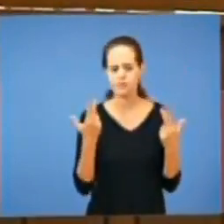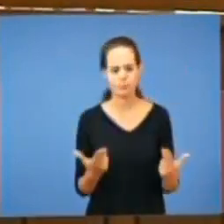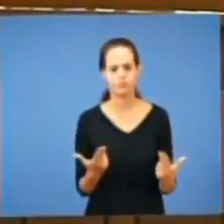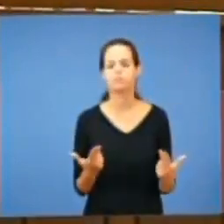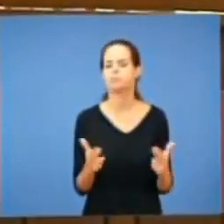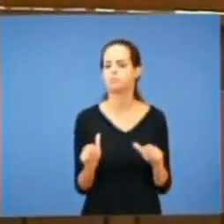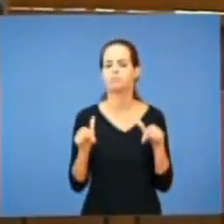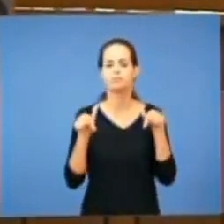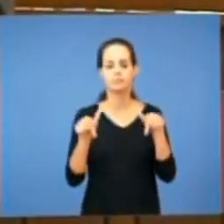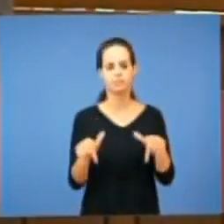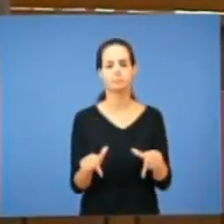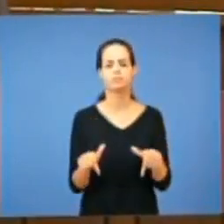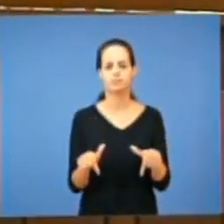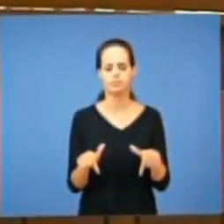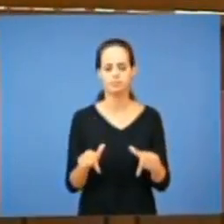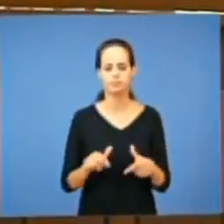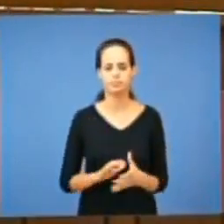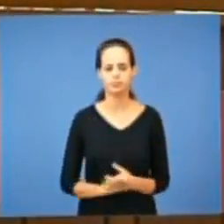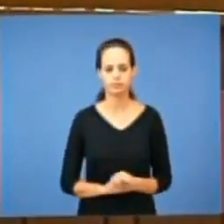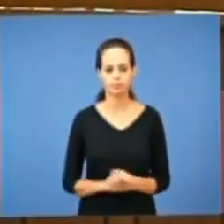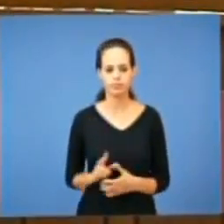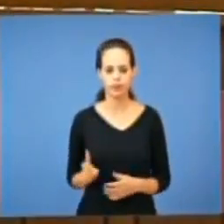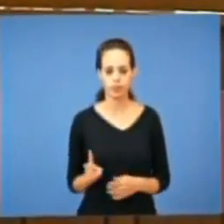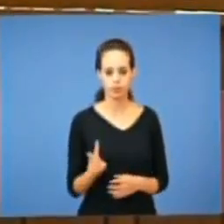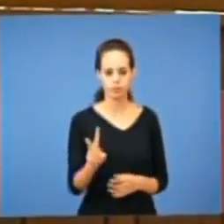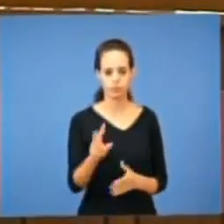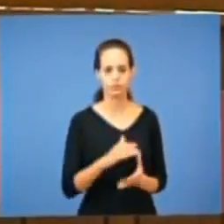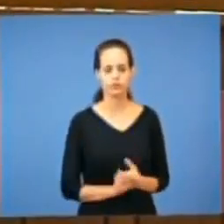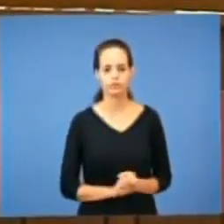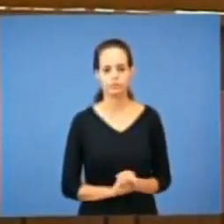same. Let us continue.